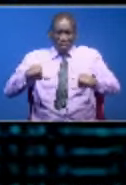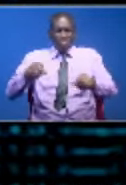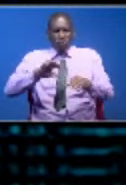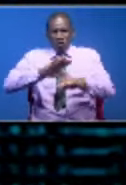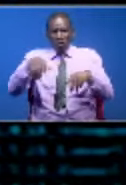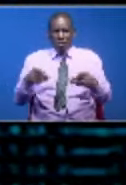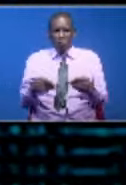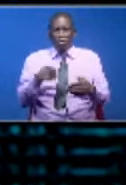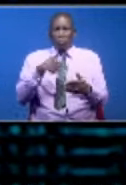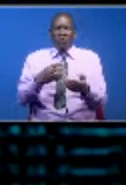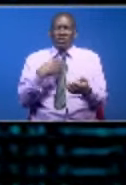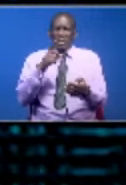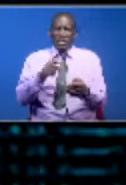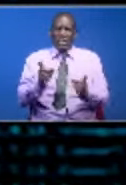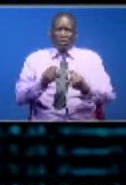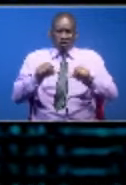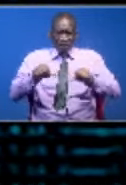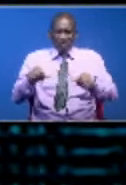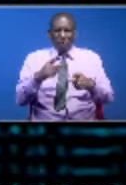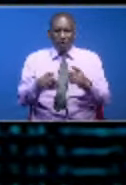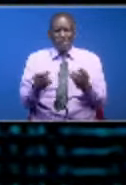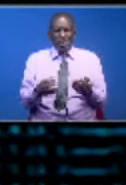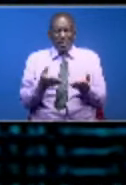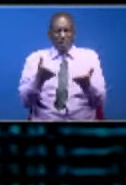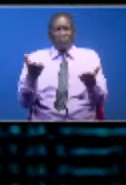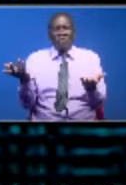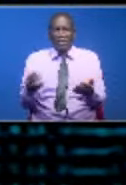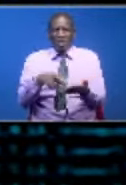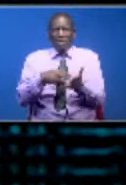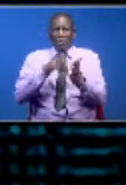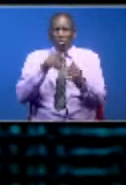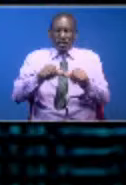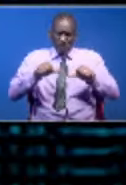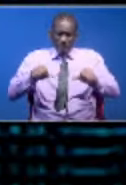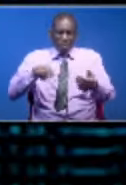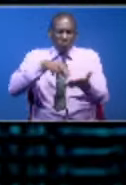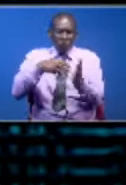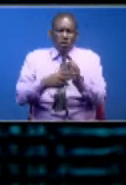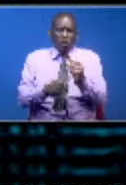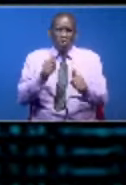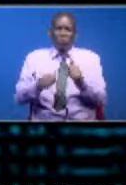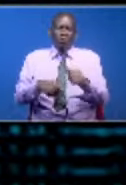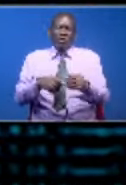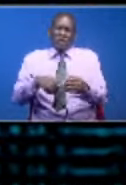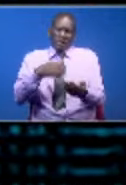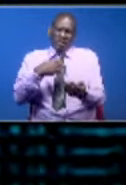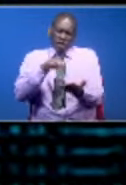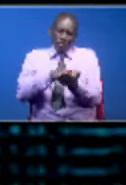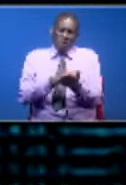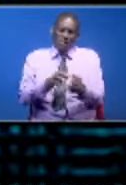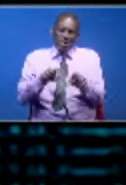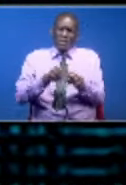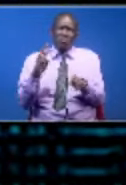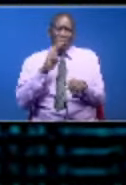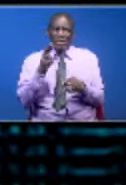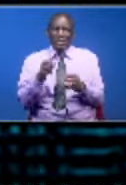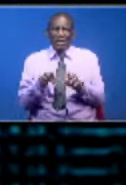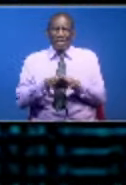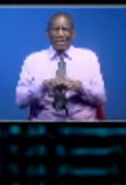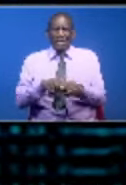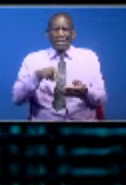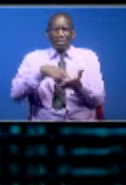means is that it's not that sustainable projects are not available. It means that sustainable projects that give the same risk-reward ratio as a traditional project are not